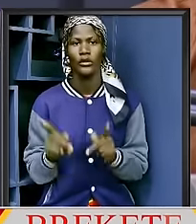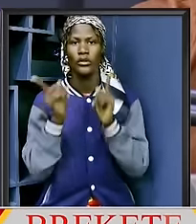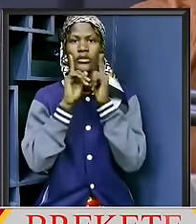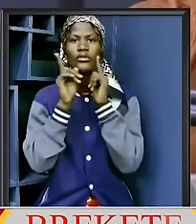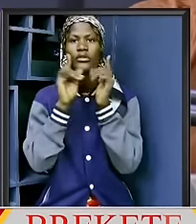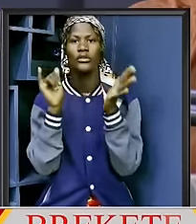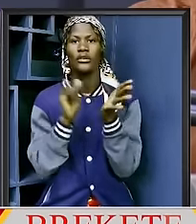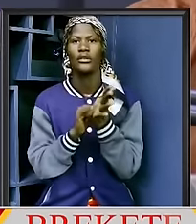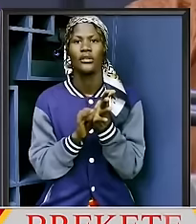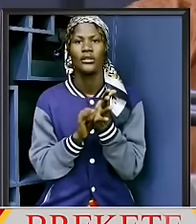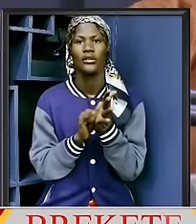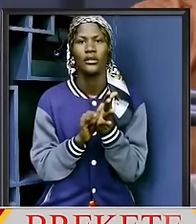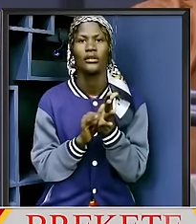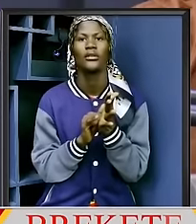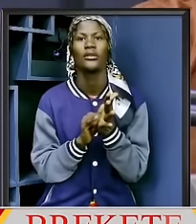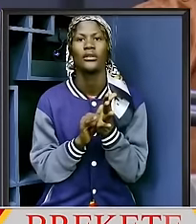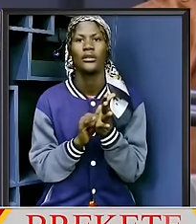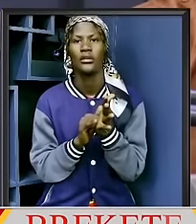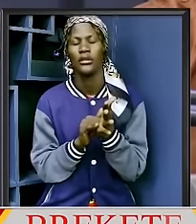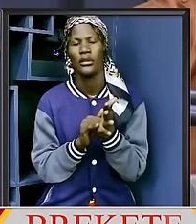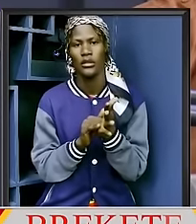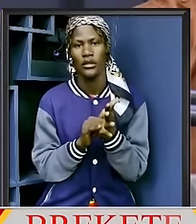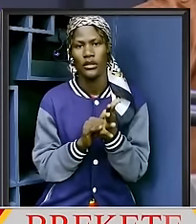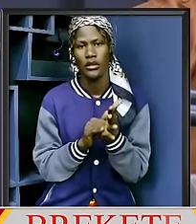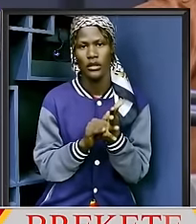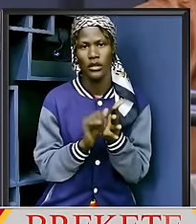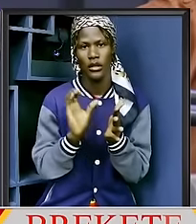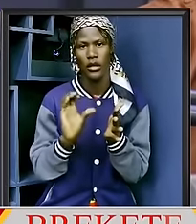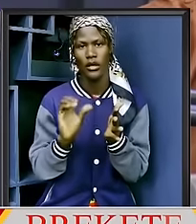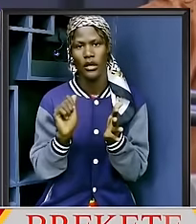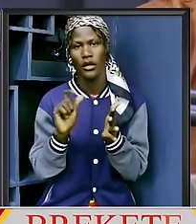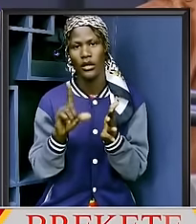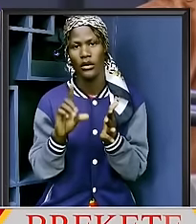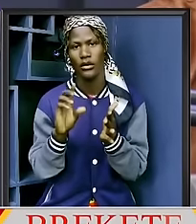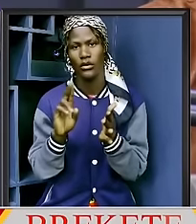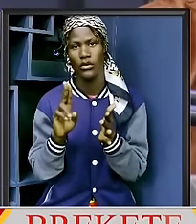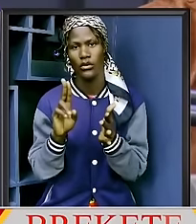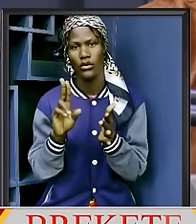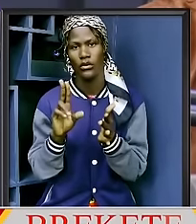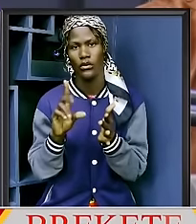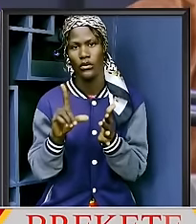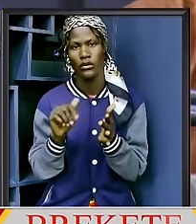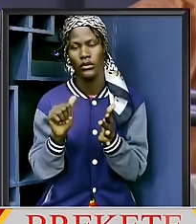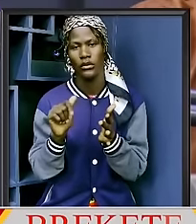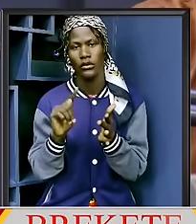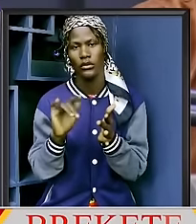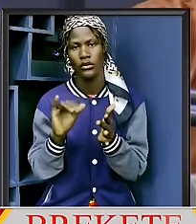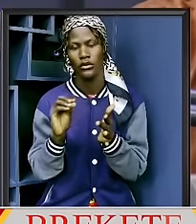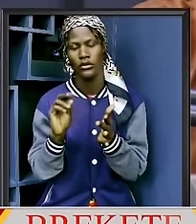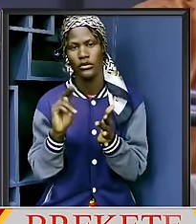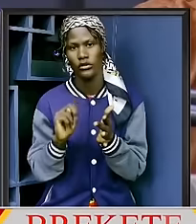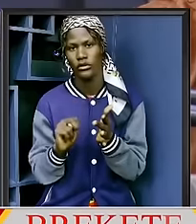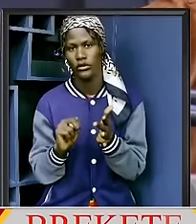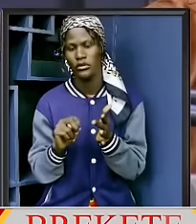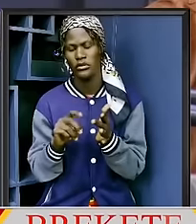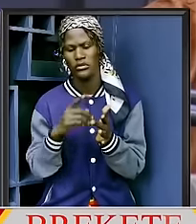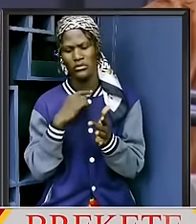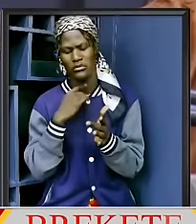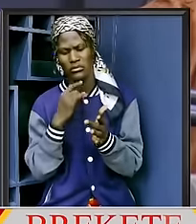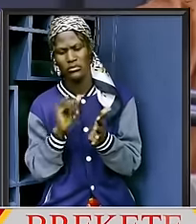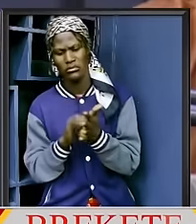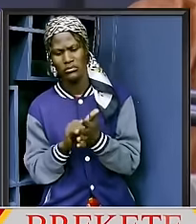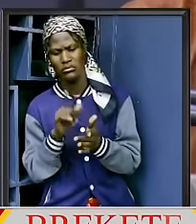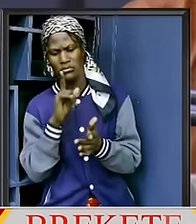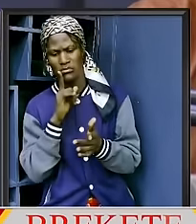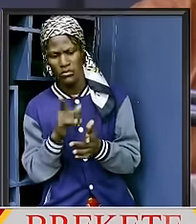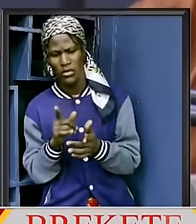say, the calculation no day right. For that police station, I be they accept them like that. They